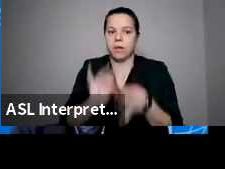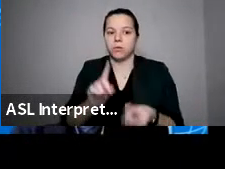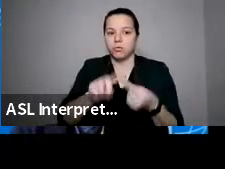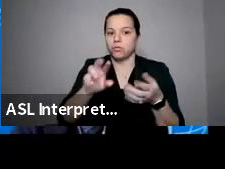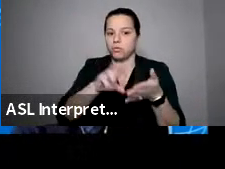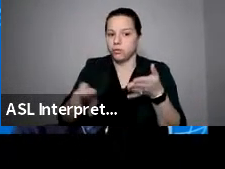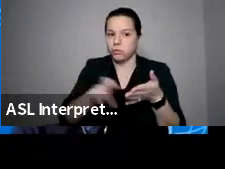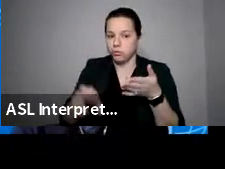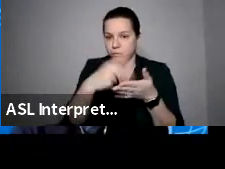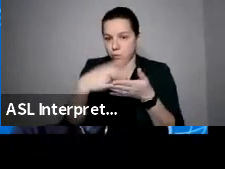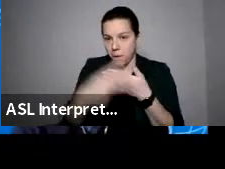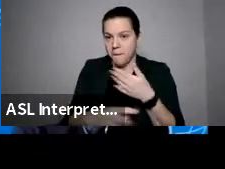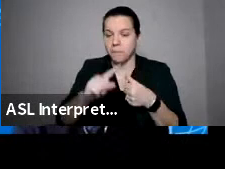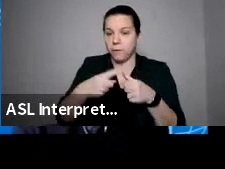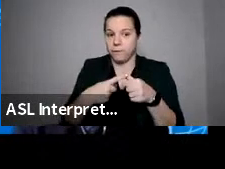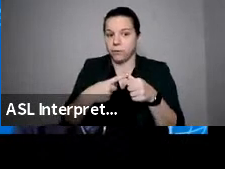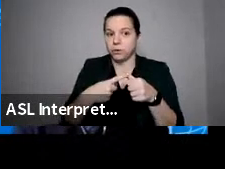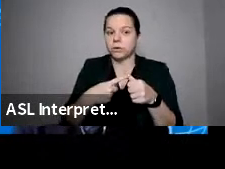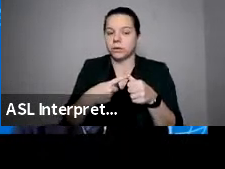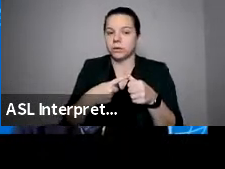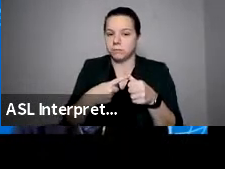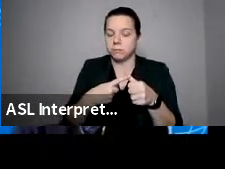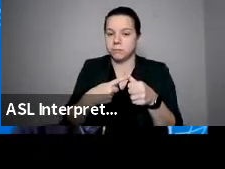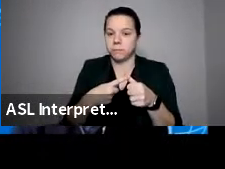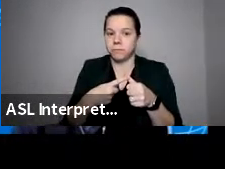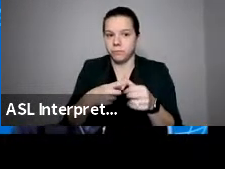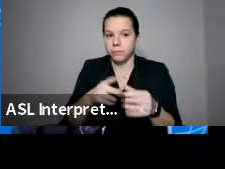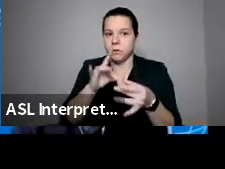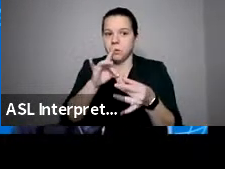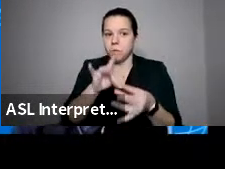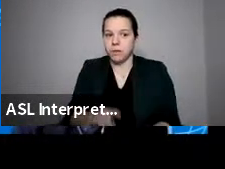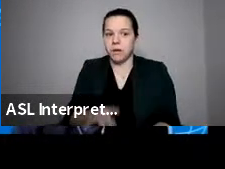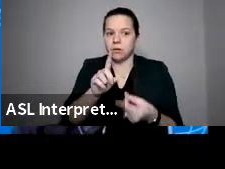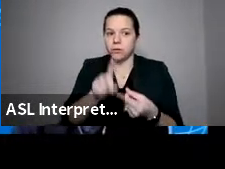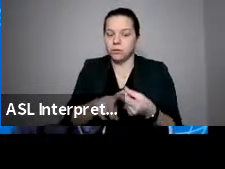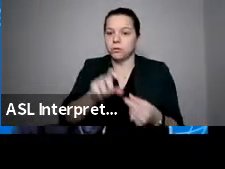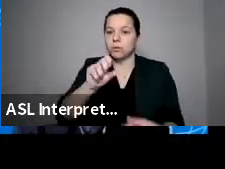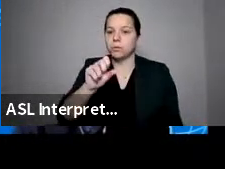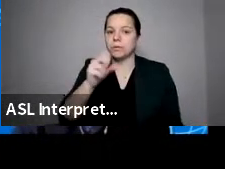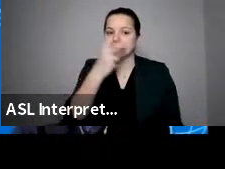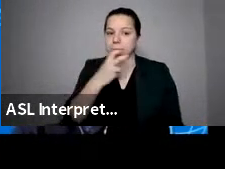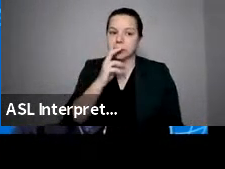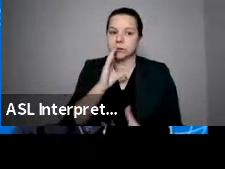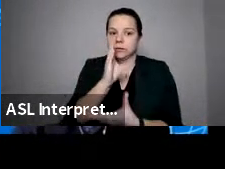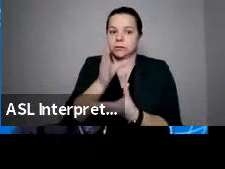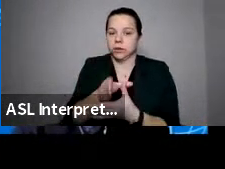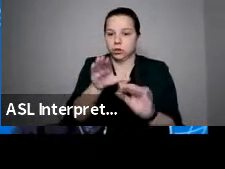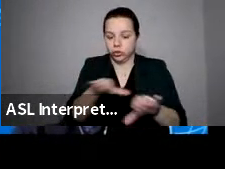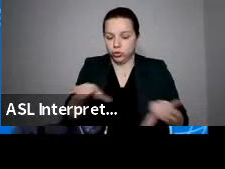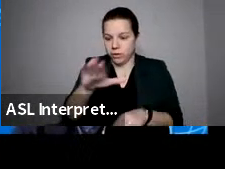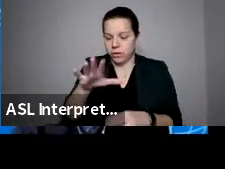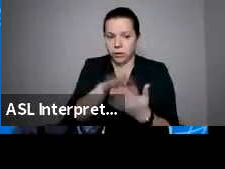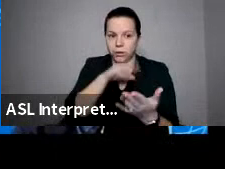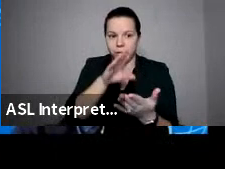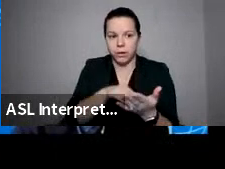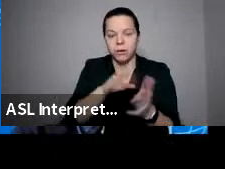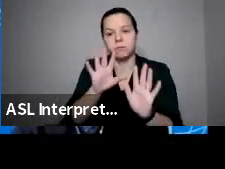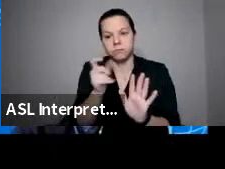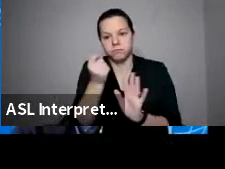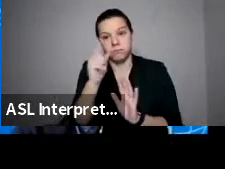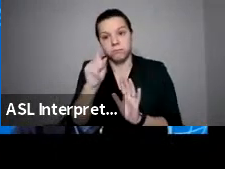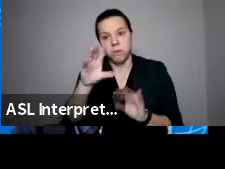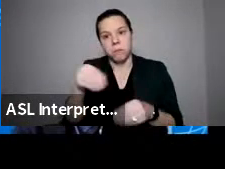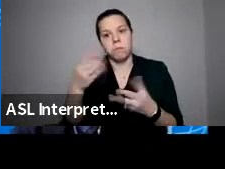program, the first of those is in terms of speech interference in children's learning. Need to give credit where credit is due.